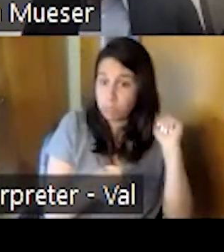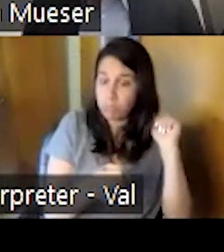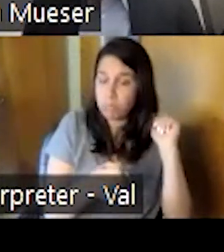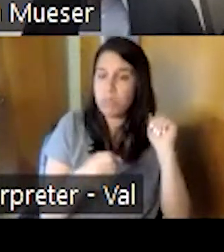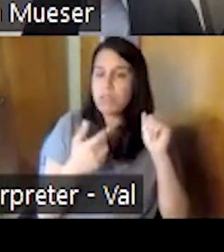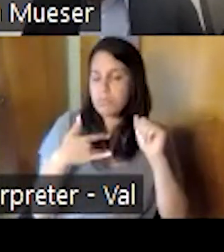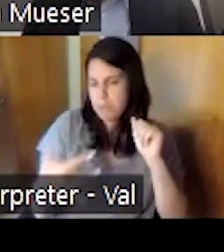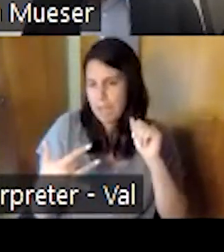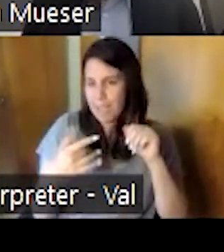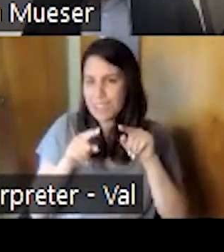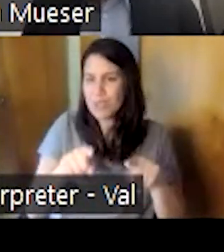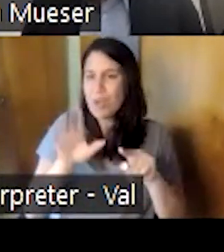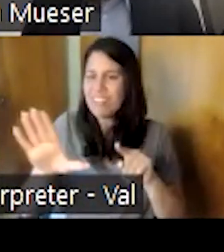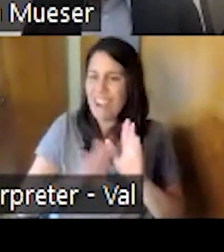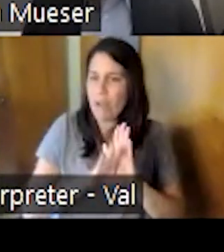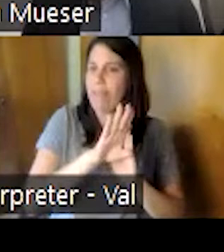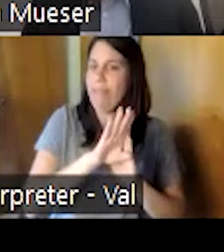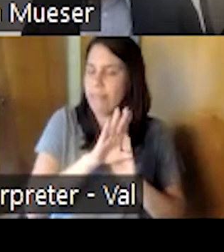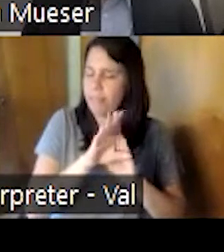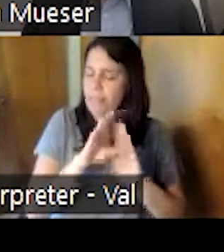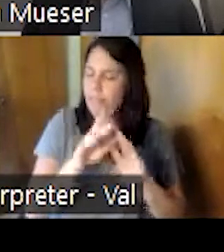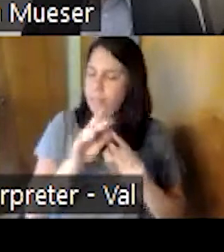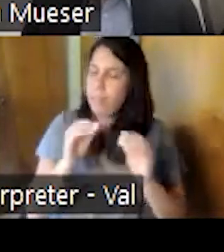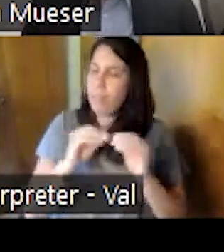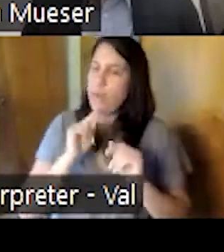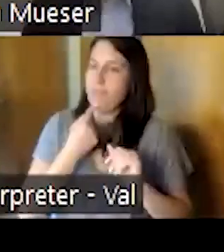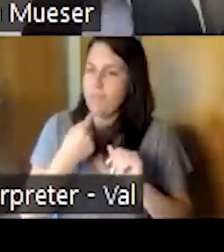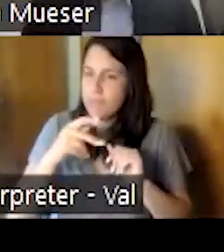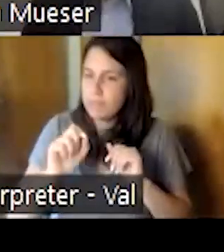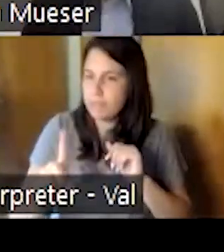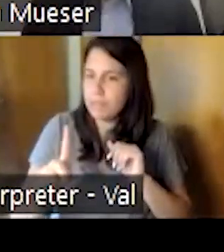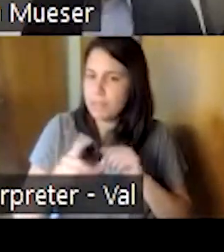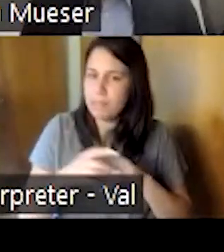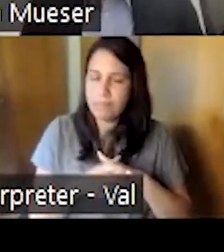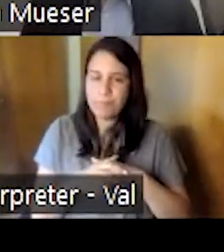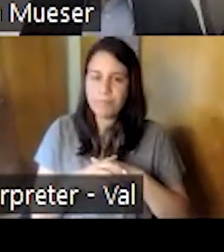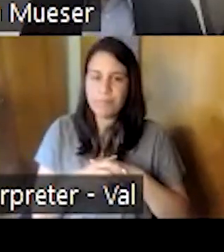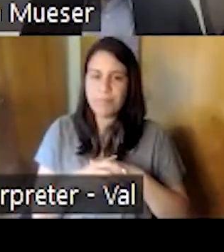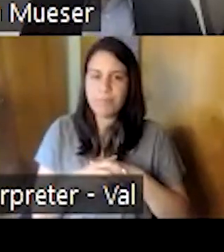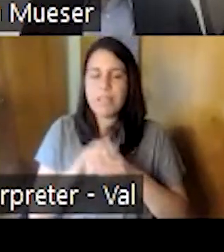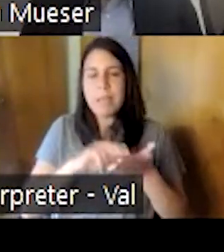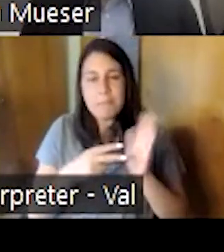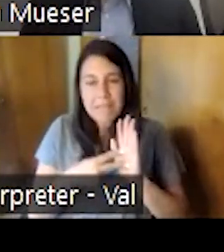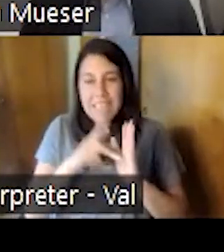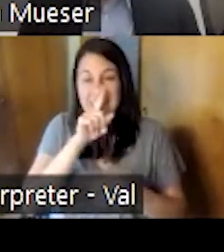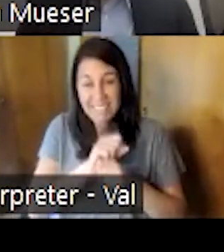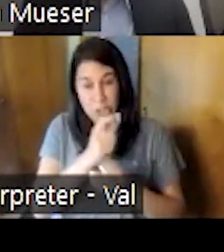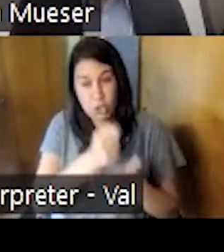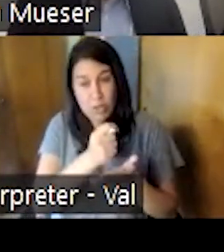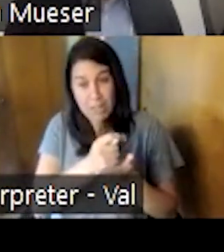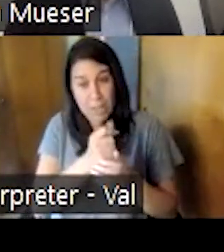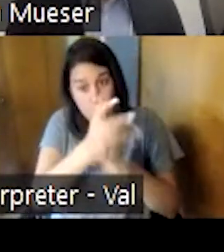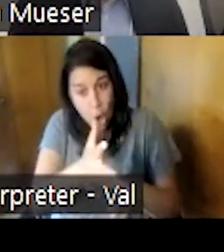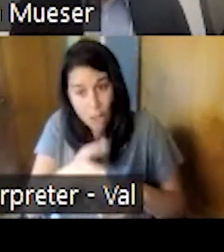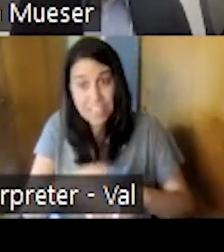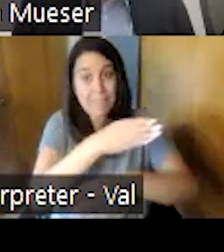during a peak or during a higher period of their PTSD symptom severity. And so we're not really seeing treatment improvement effects